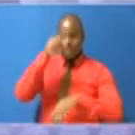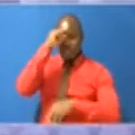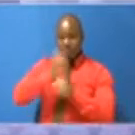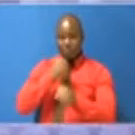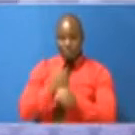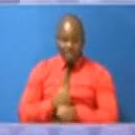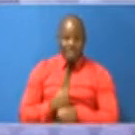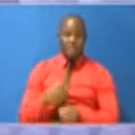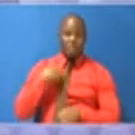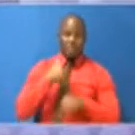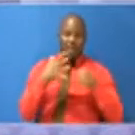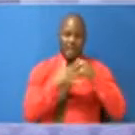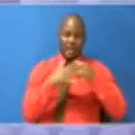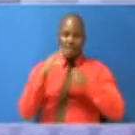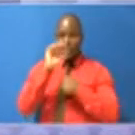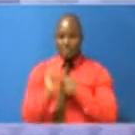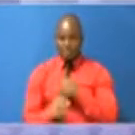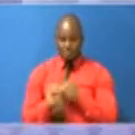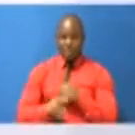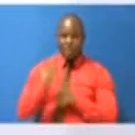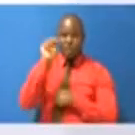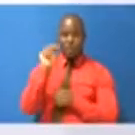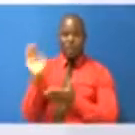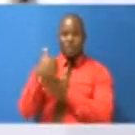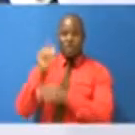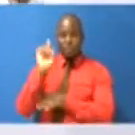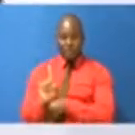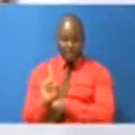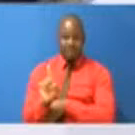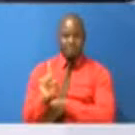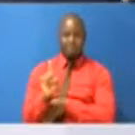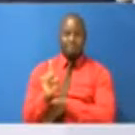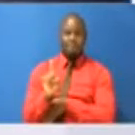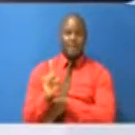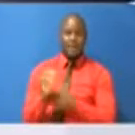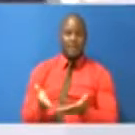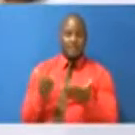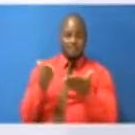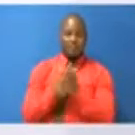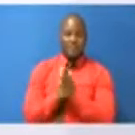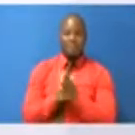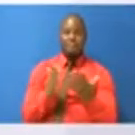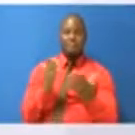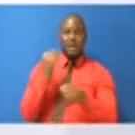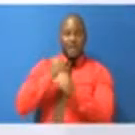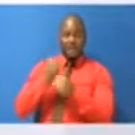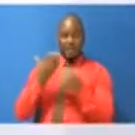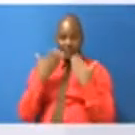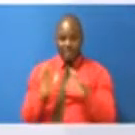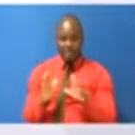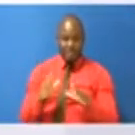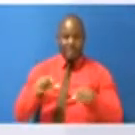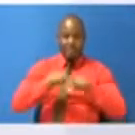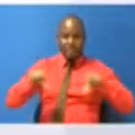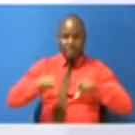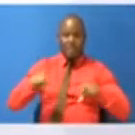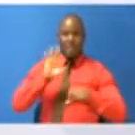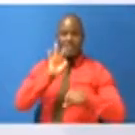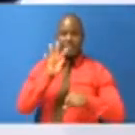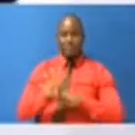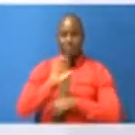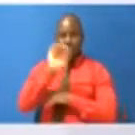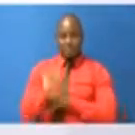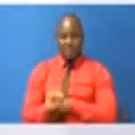do it already we're at 90 percent with the northern collector one the piping has been uh rather the tunneling has been done the the piping is at 34